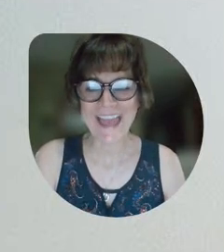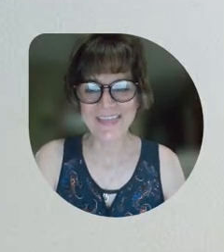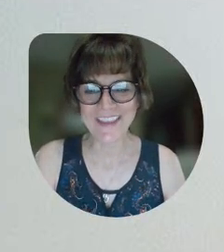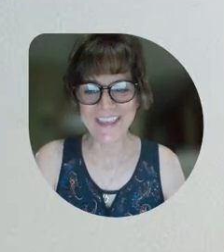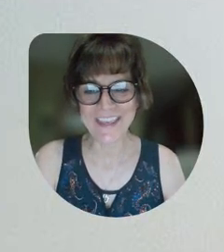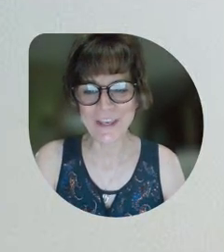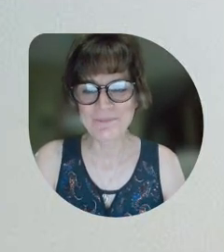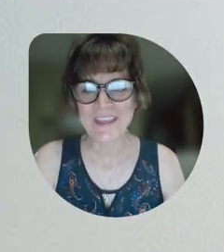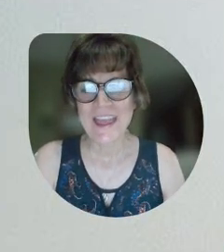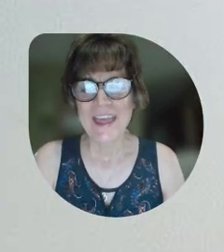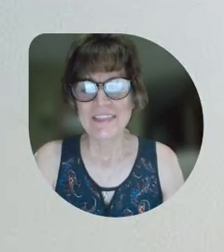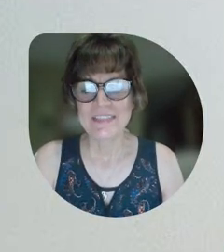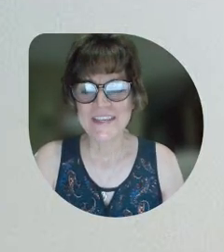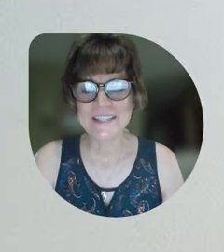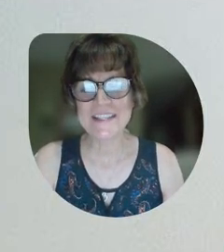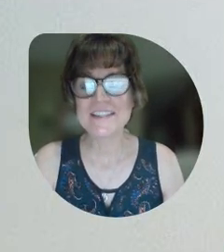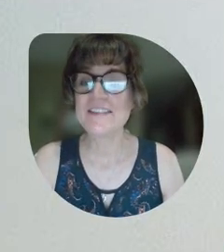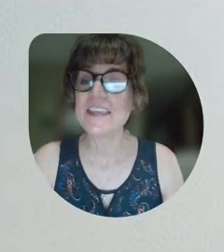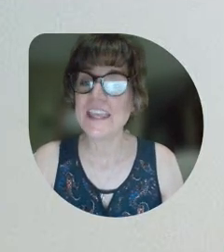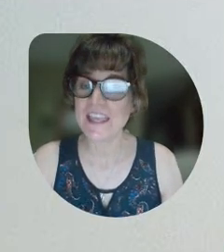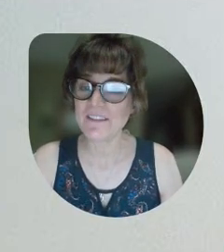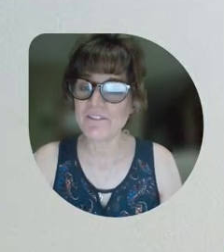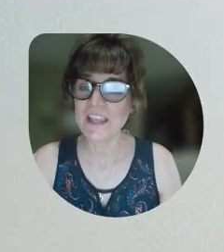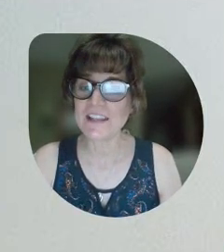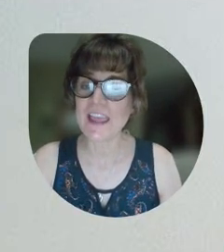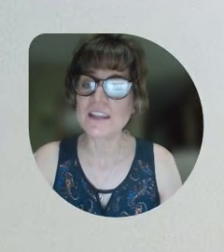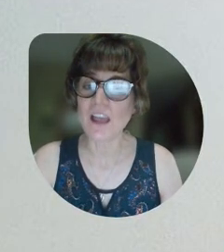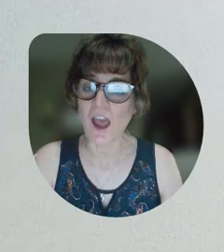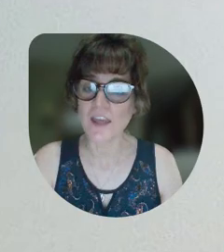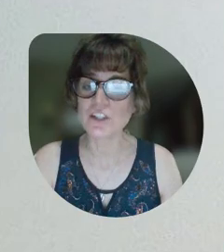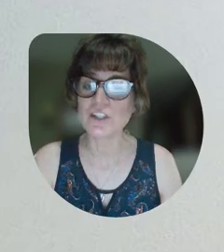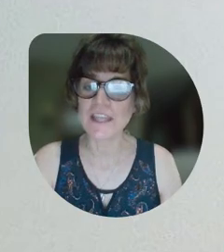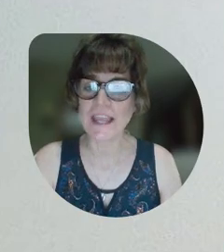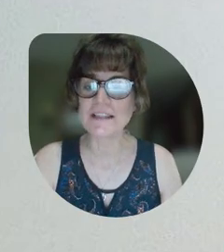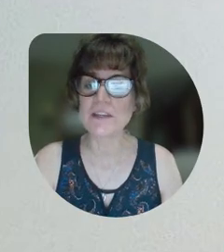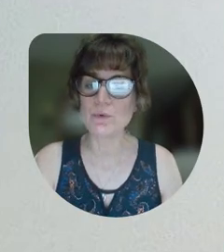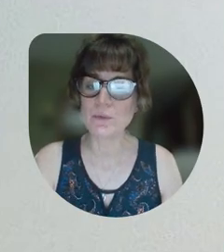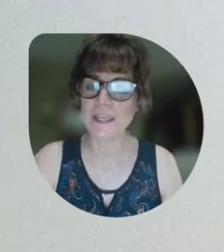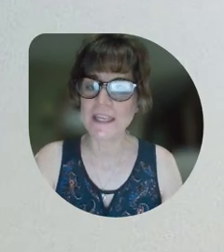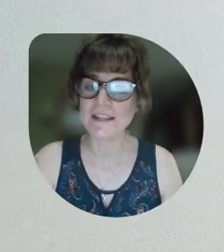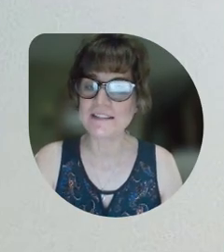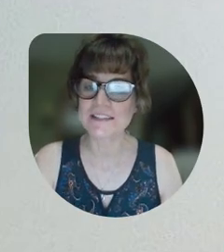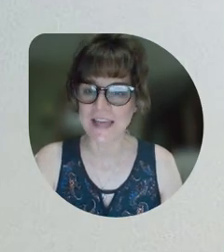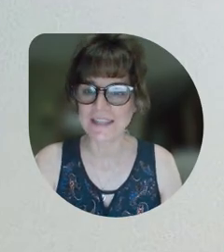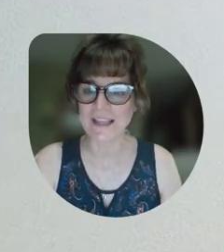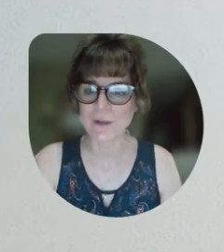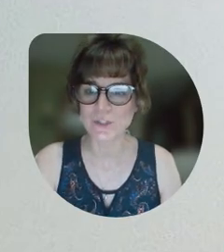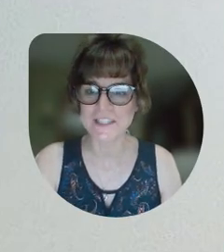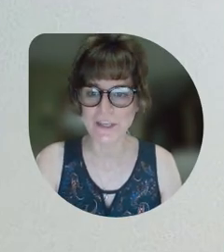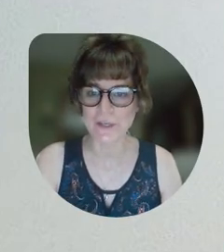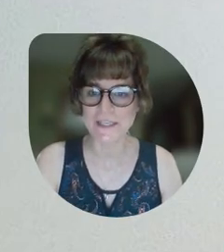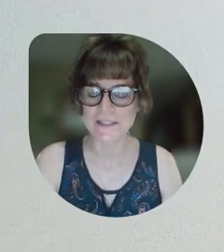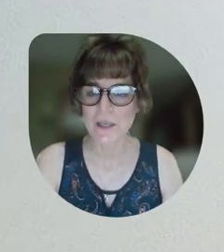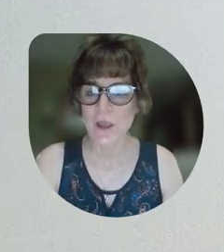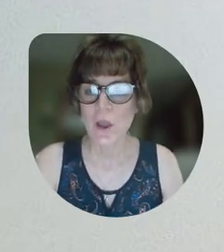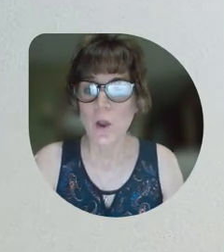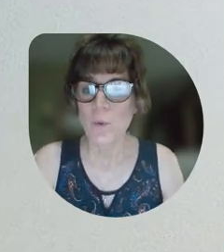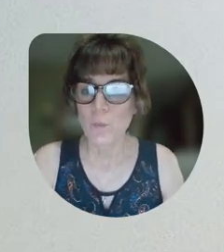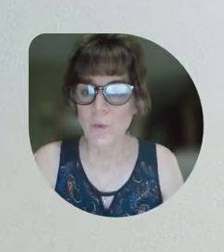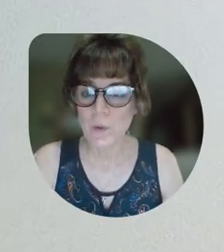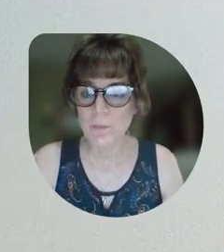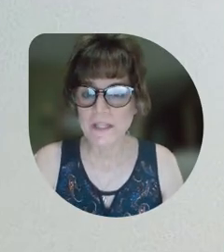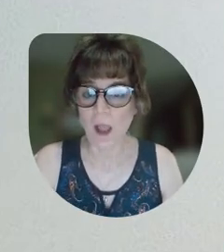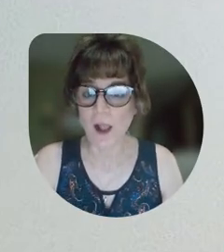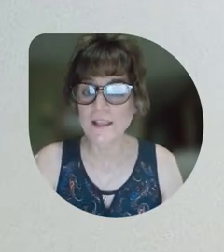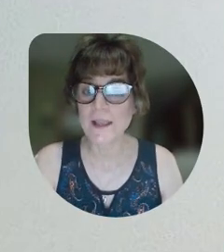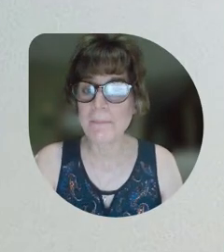Hi, Miss Kathy here. This is the Infant and Toddler Daily Routine Sign Language Series.